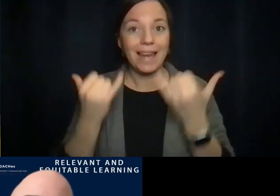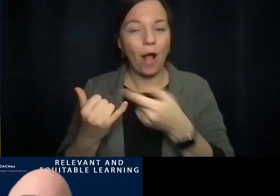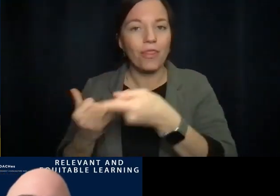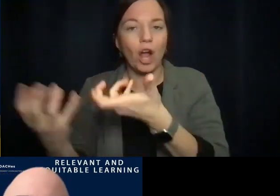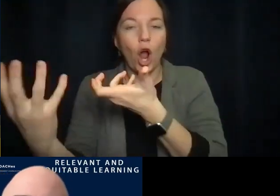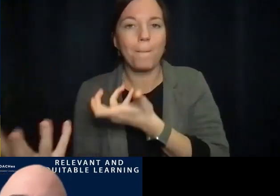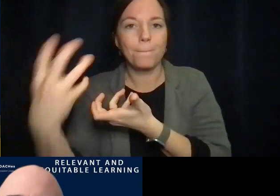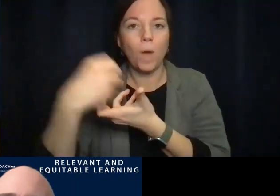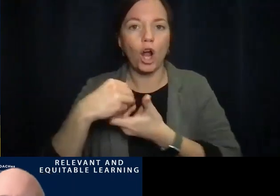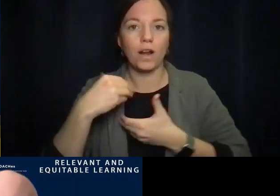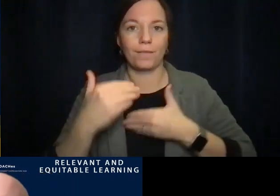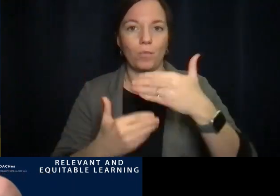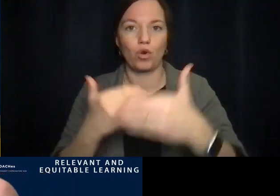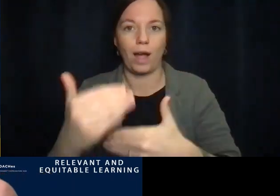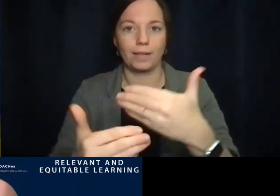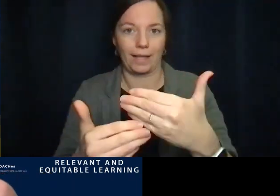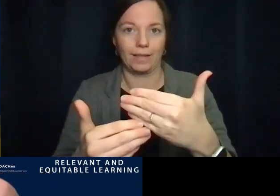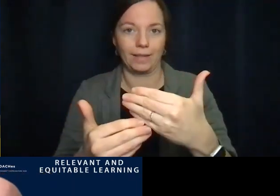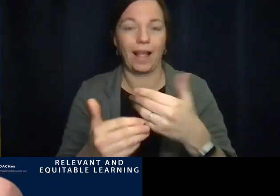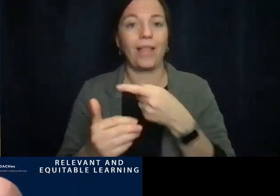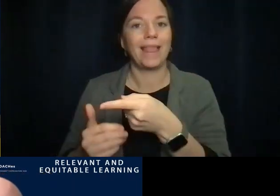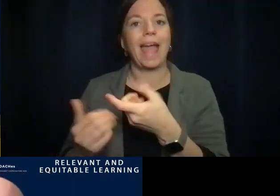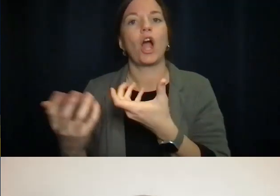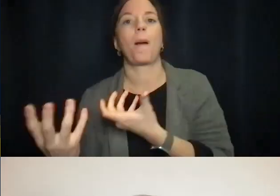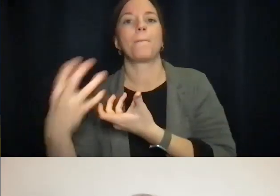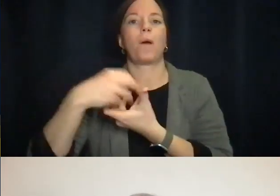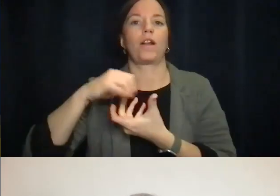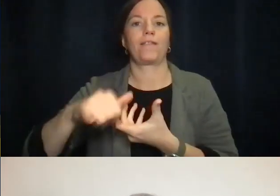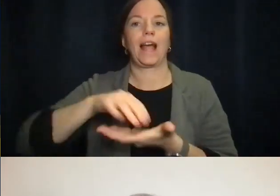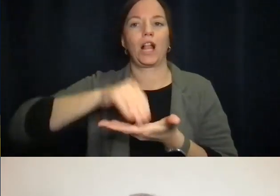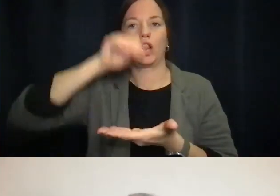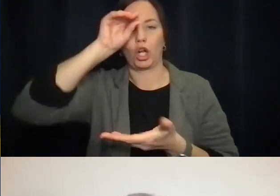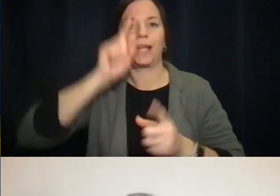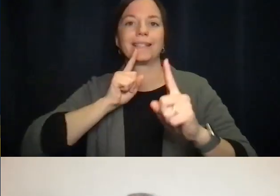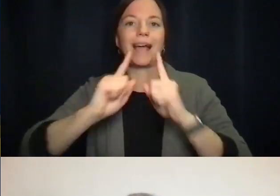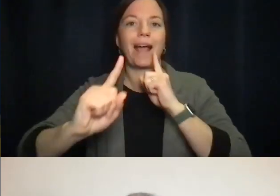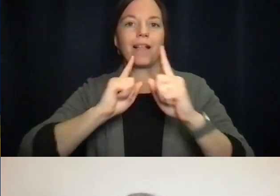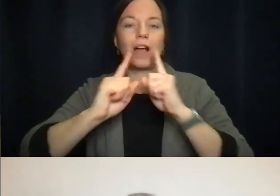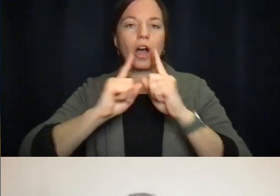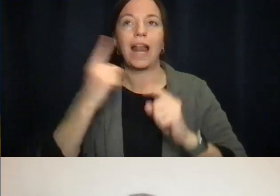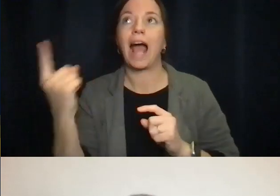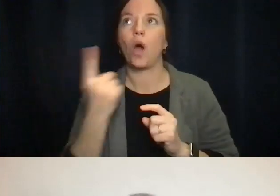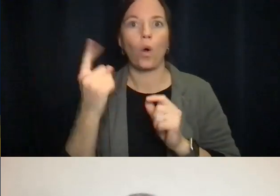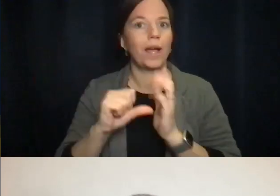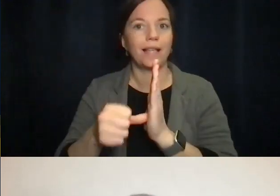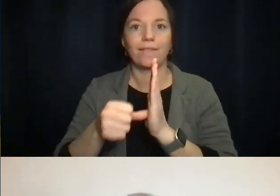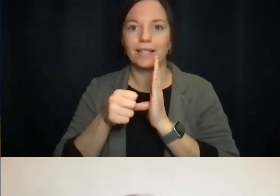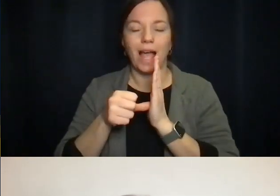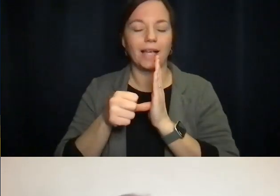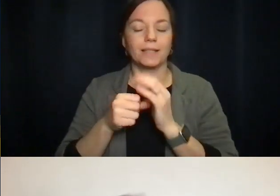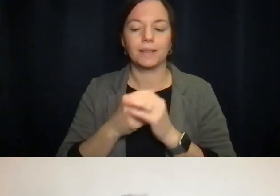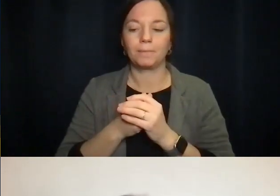of the process, right? That they're part of this learning dialogue. And I always emphasize,